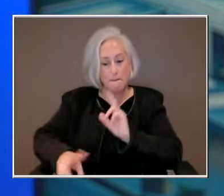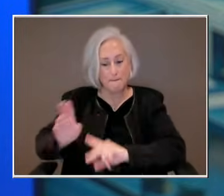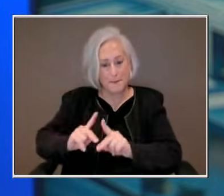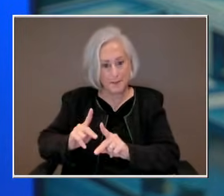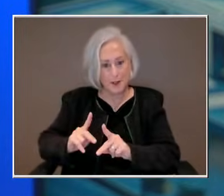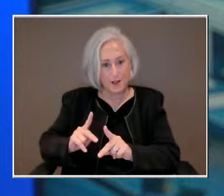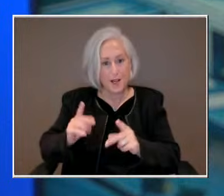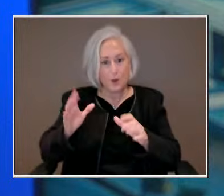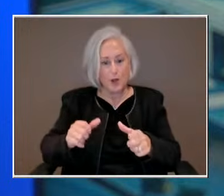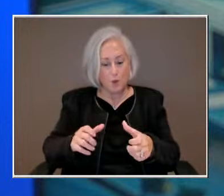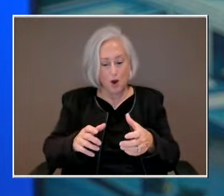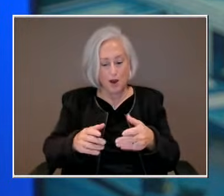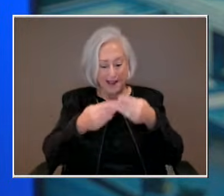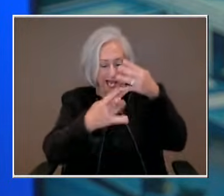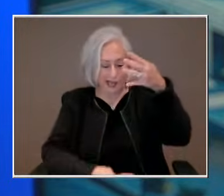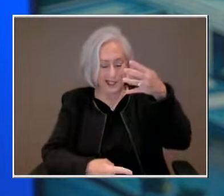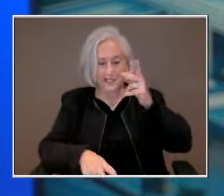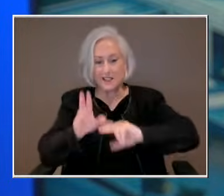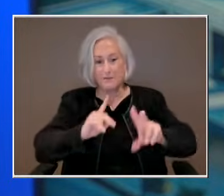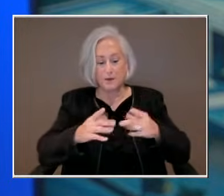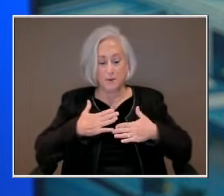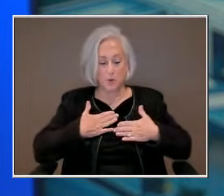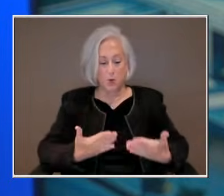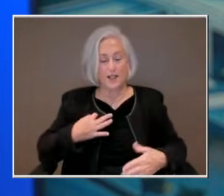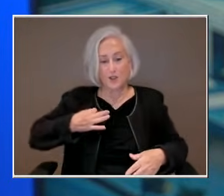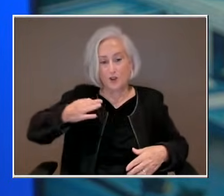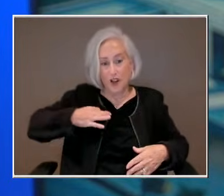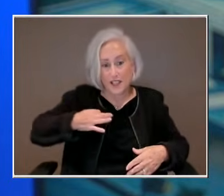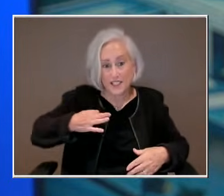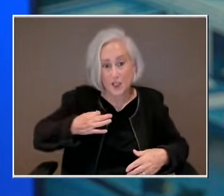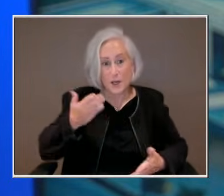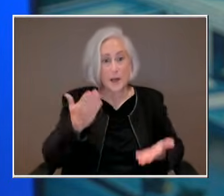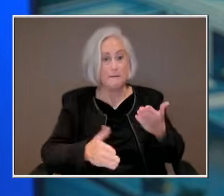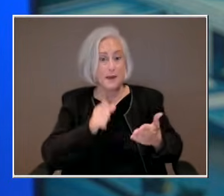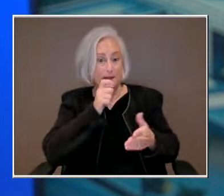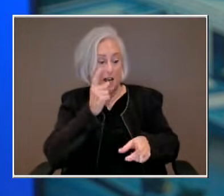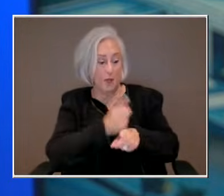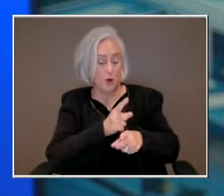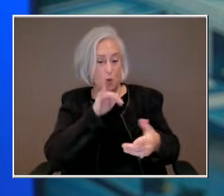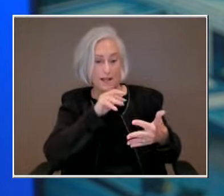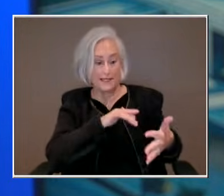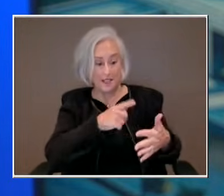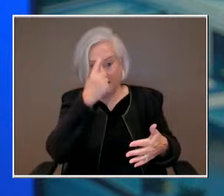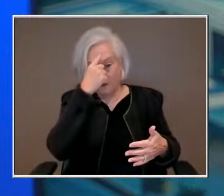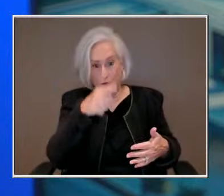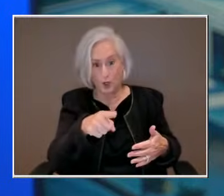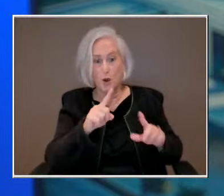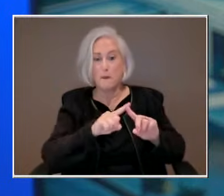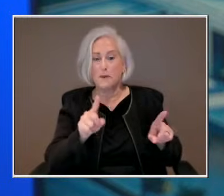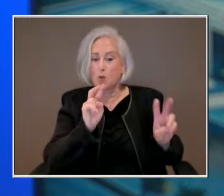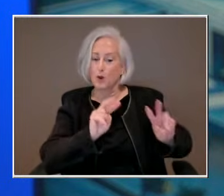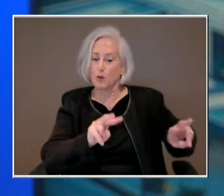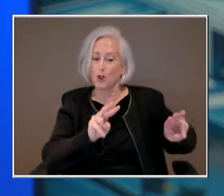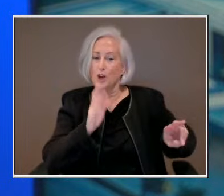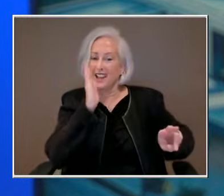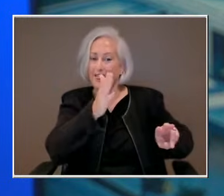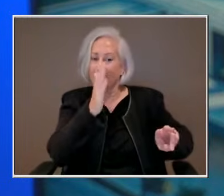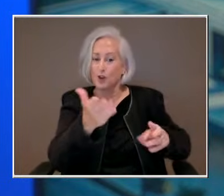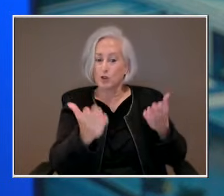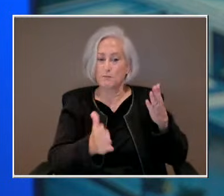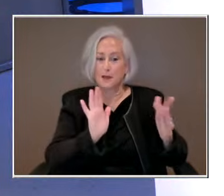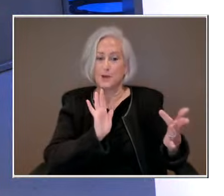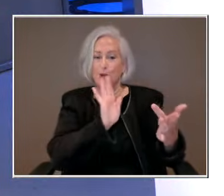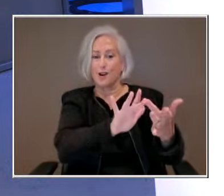of people who are interested in volunteering. This may not be the right study for you, but there could be things that we look at in the future that we could contact them about.